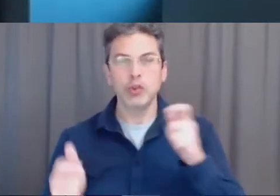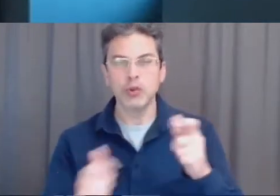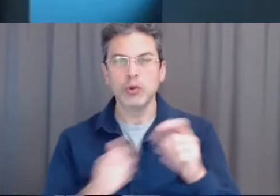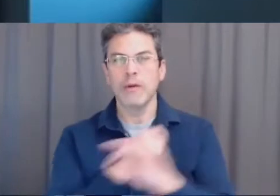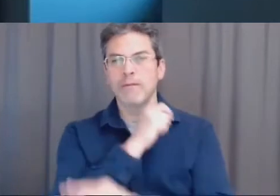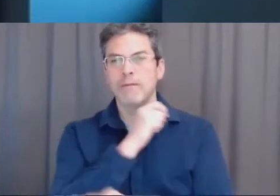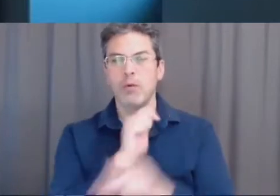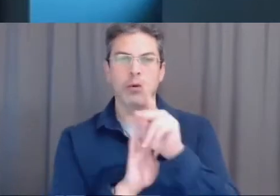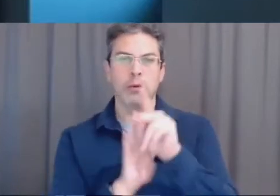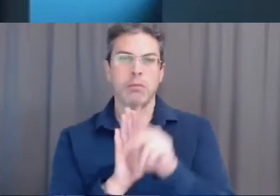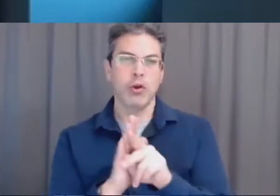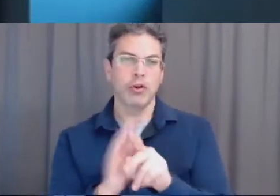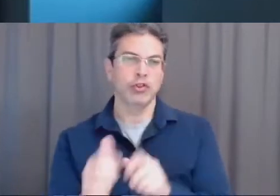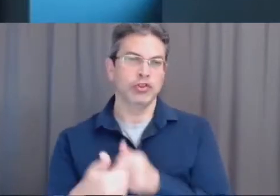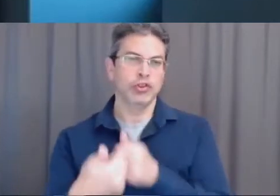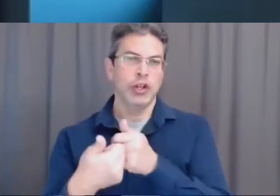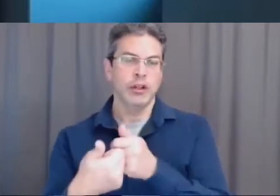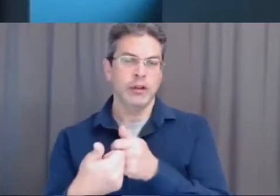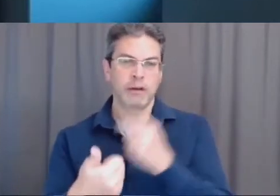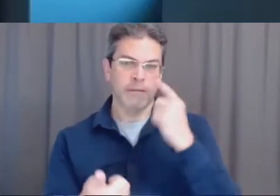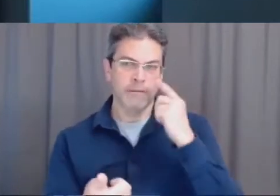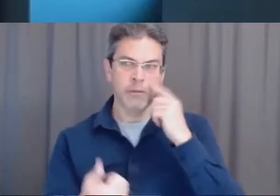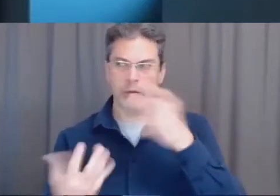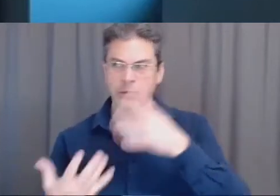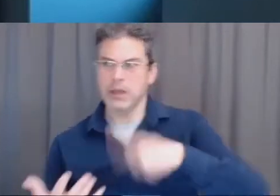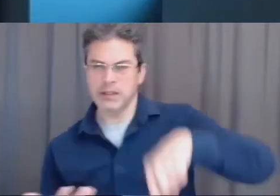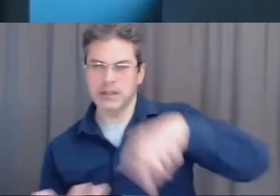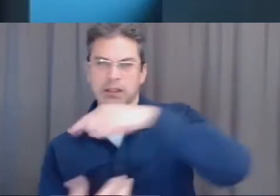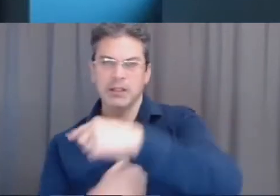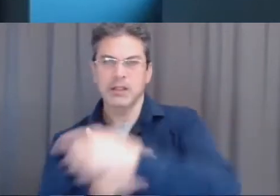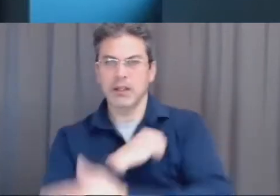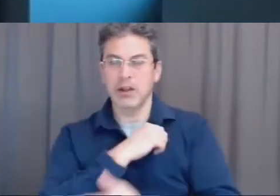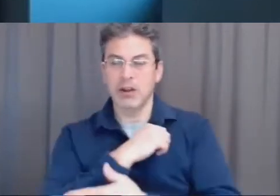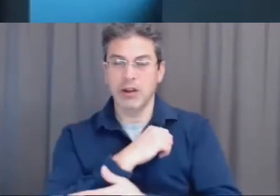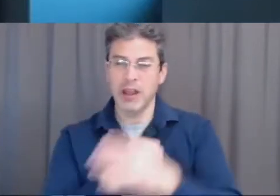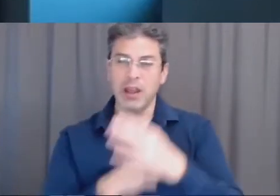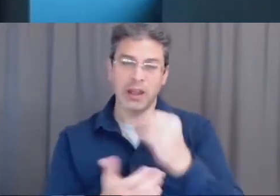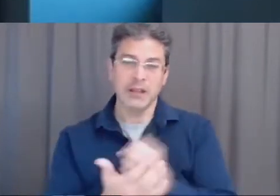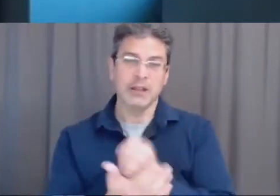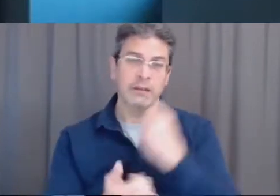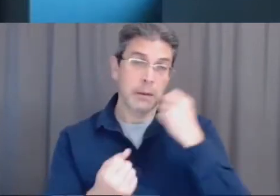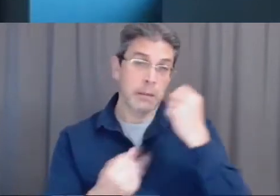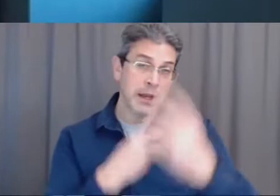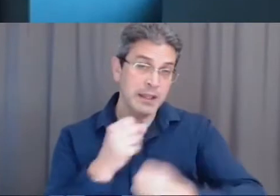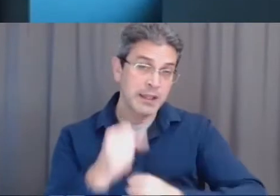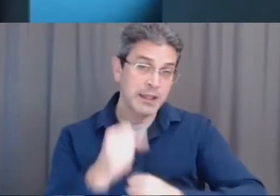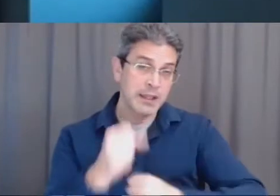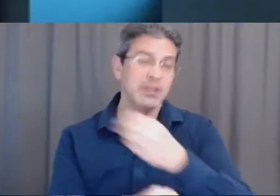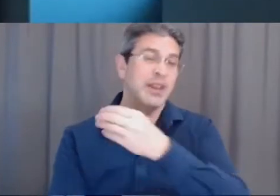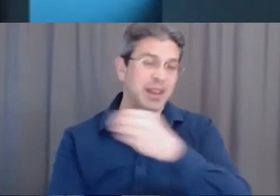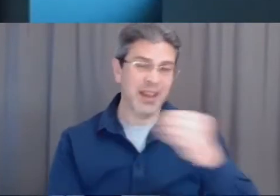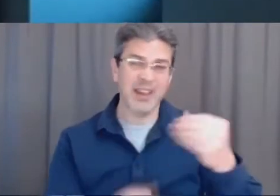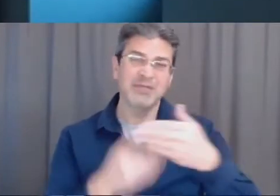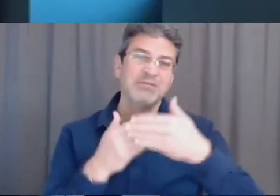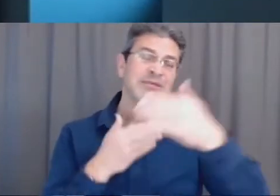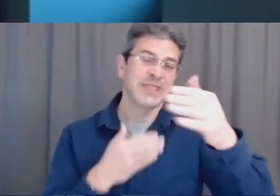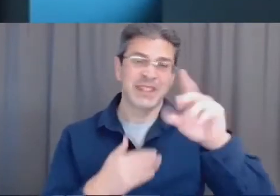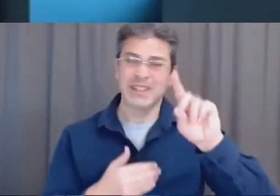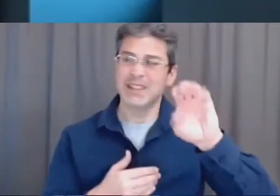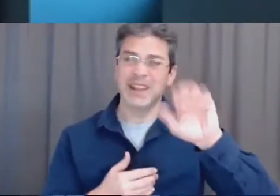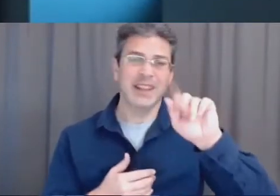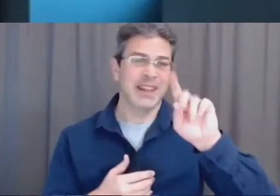community of democracies for many years, if not decades to come. And Canada can